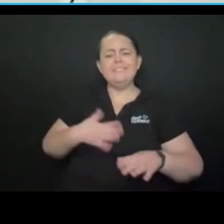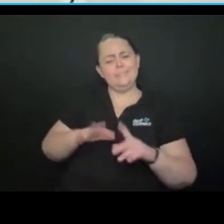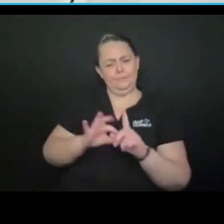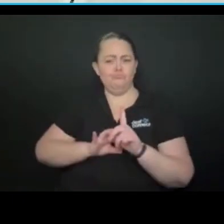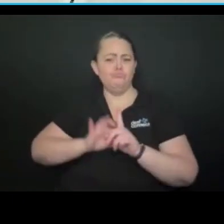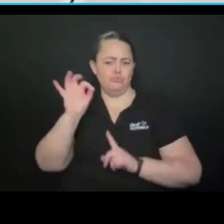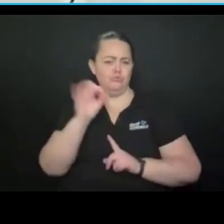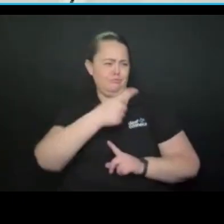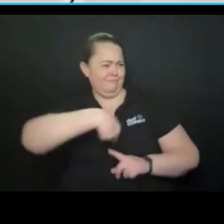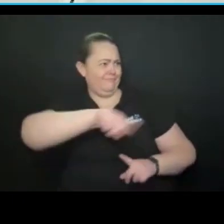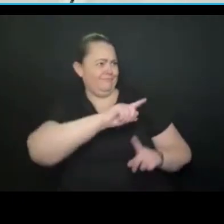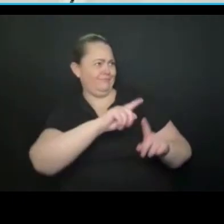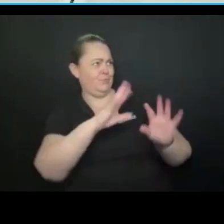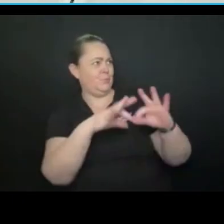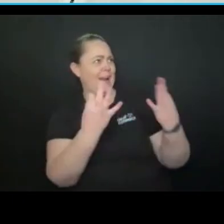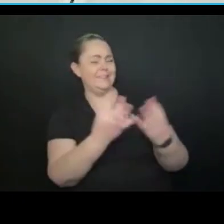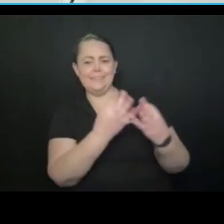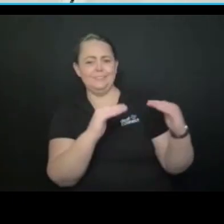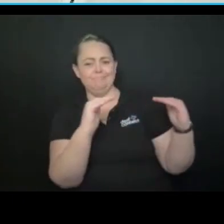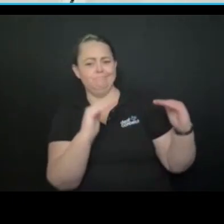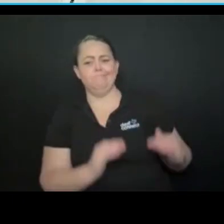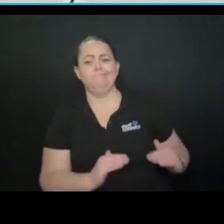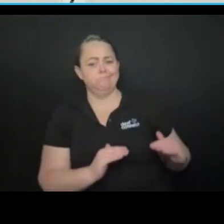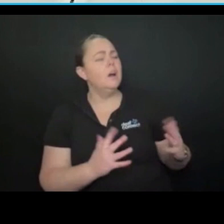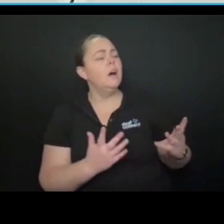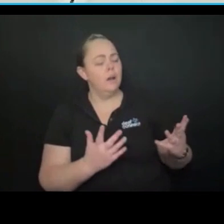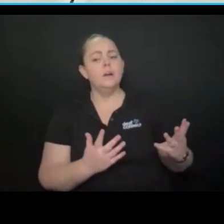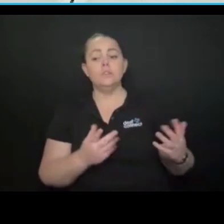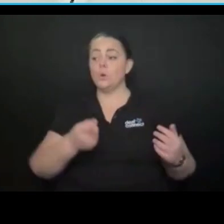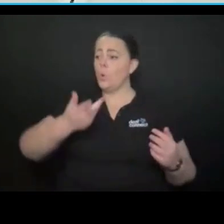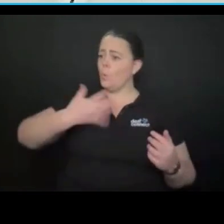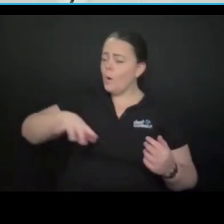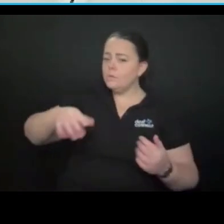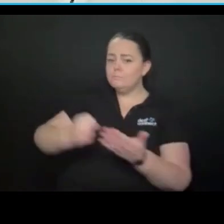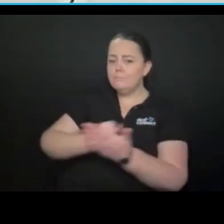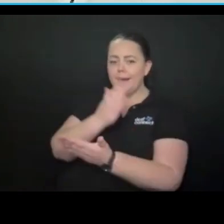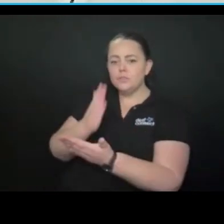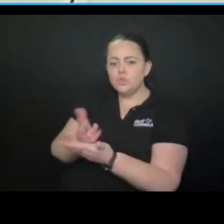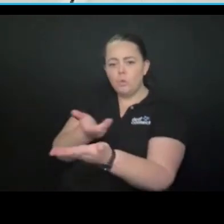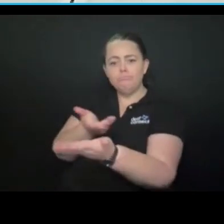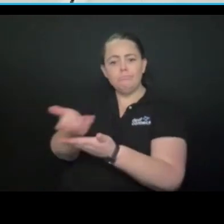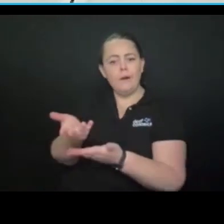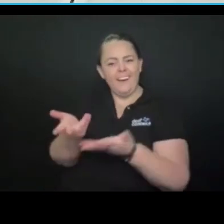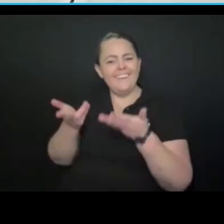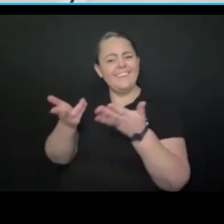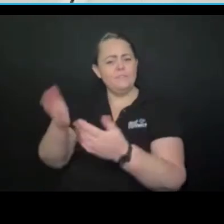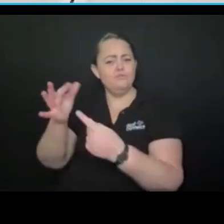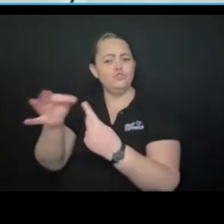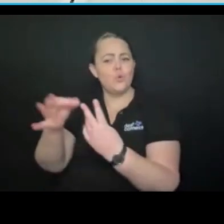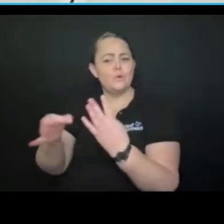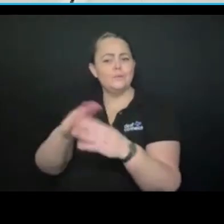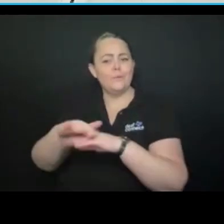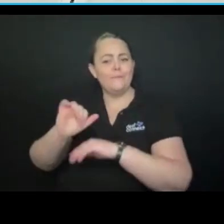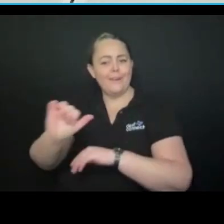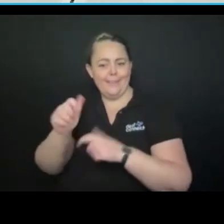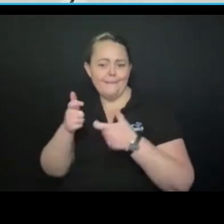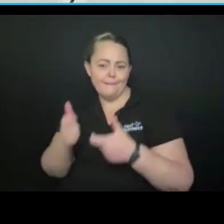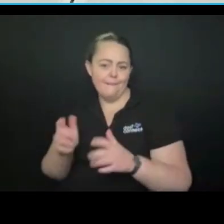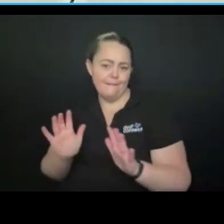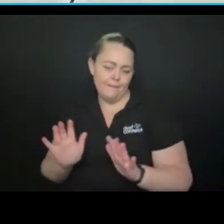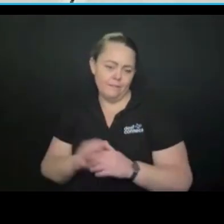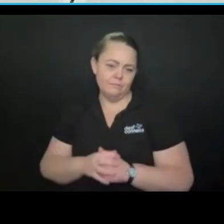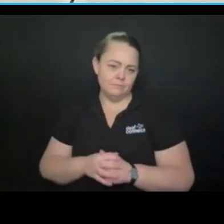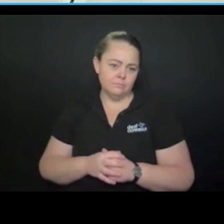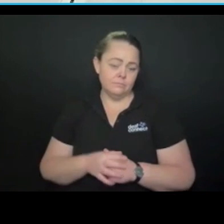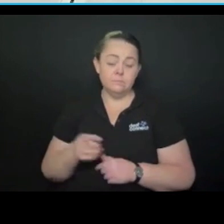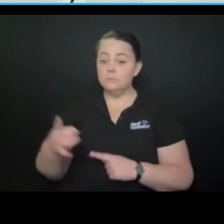would be interested in when making choices about their care. And this was largely because of its importance, both